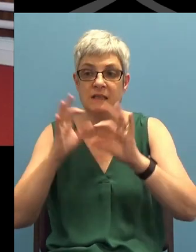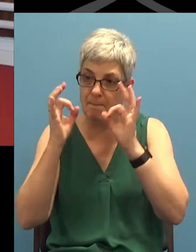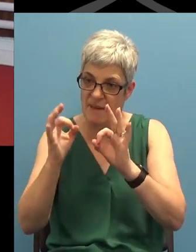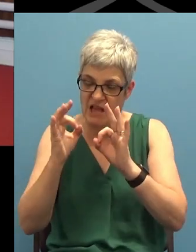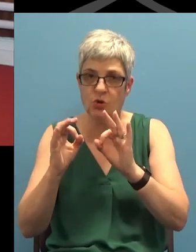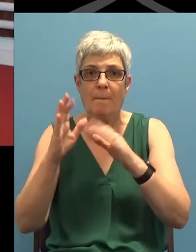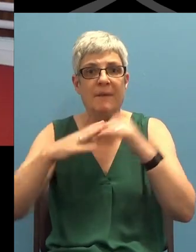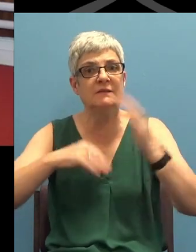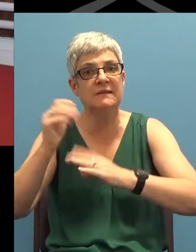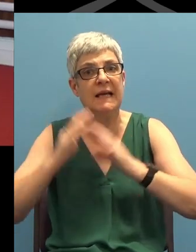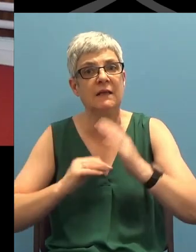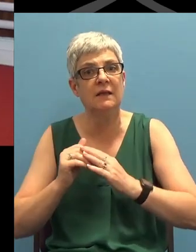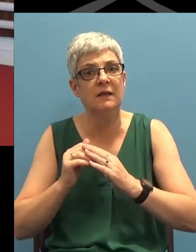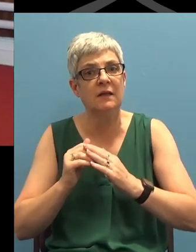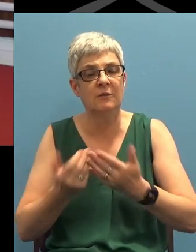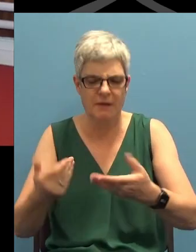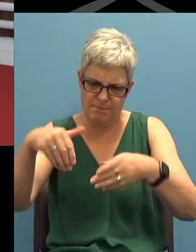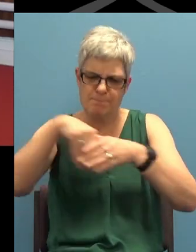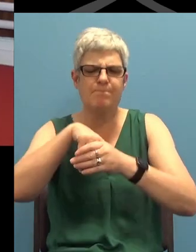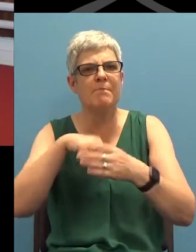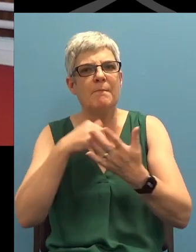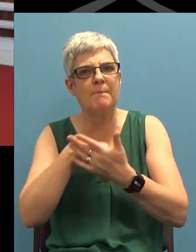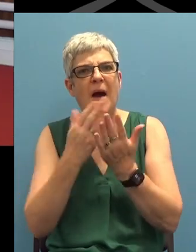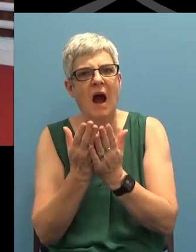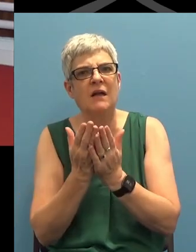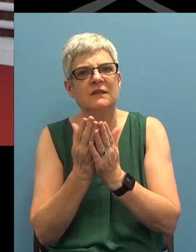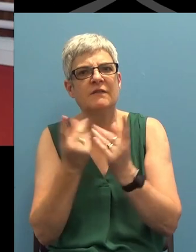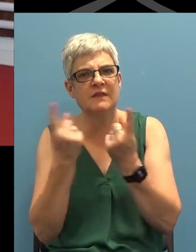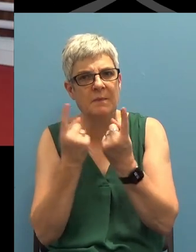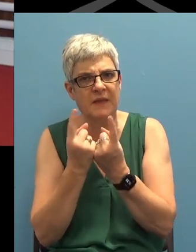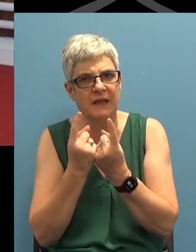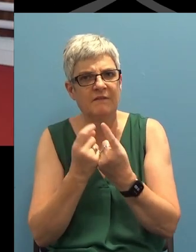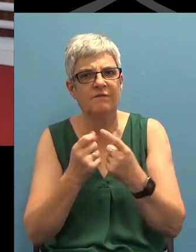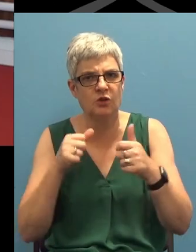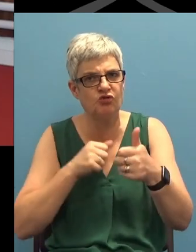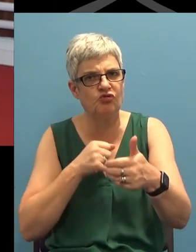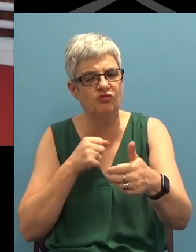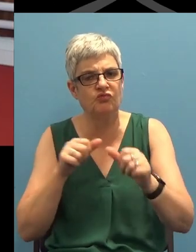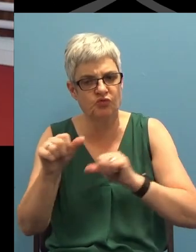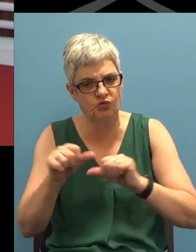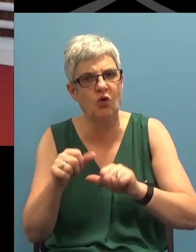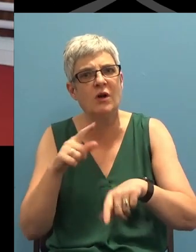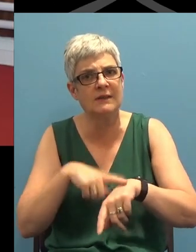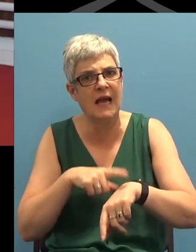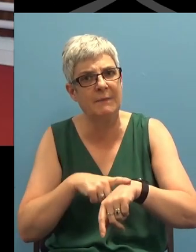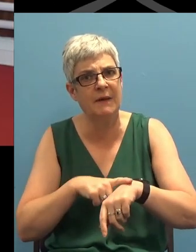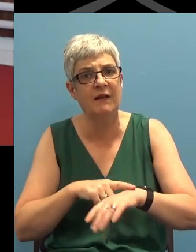for services to be part of something for a limited time, and as long as you do that, that's fine.